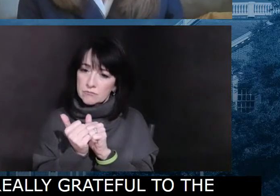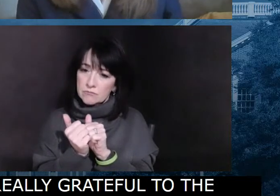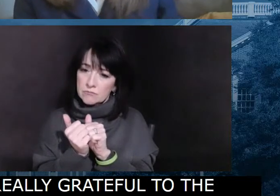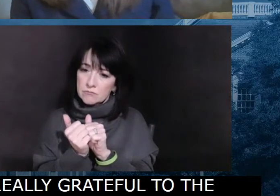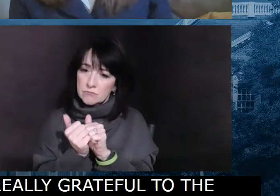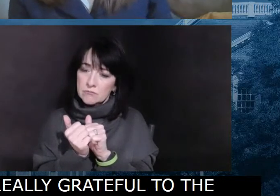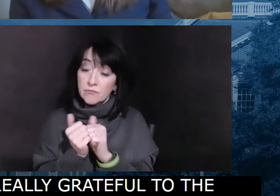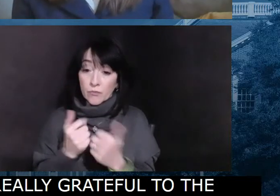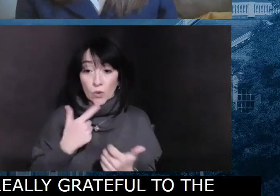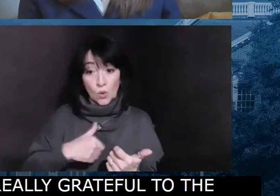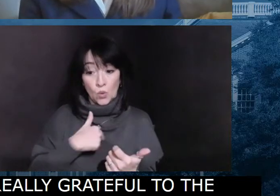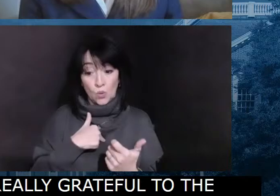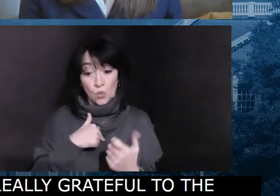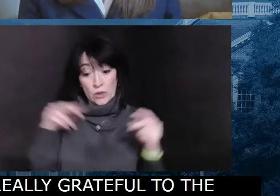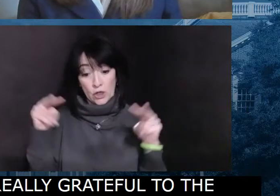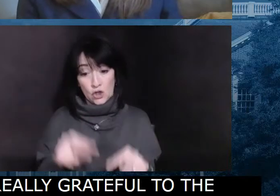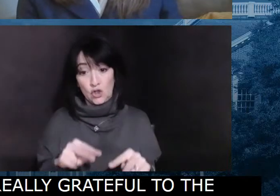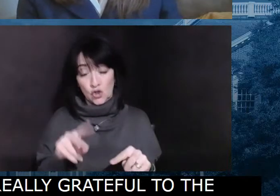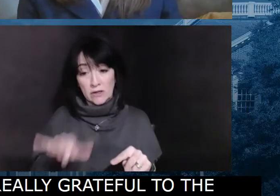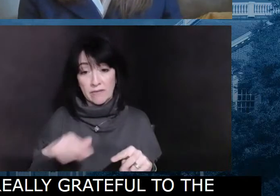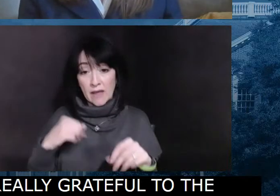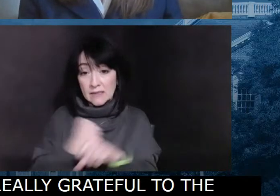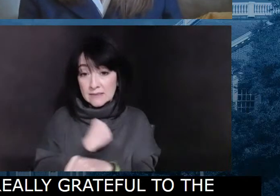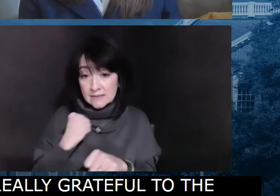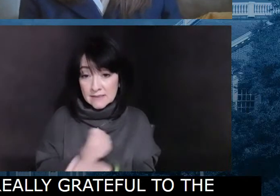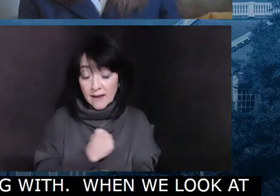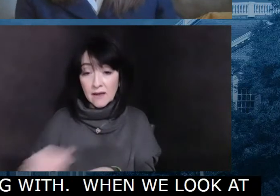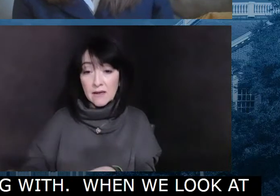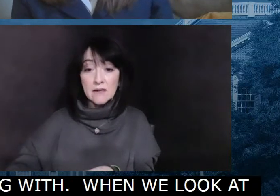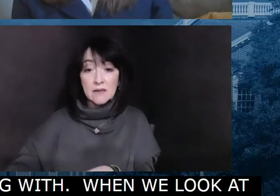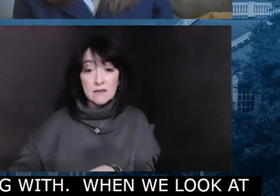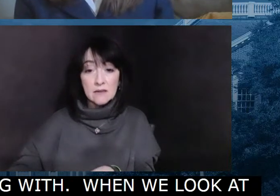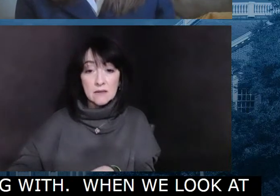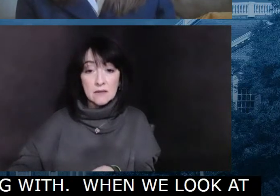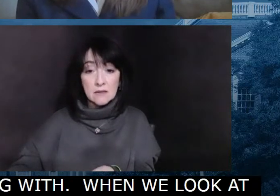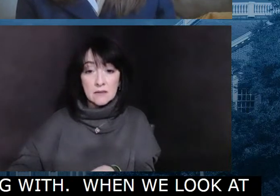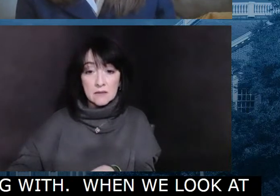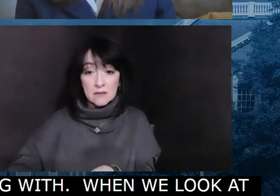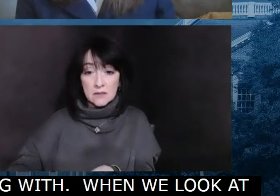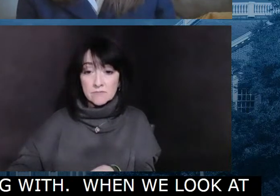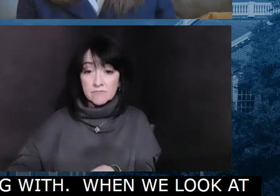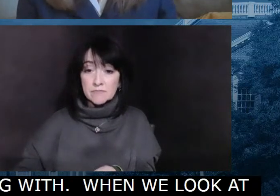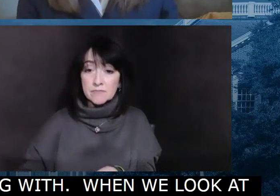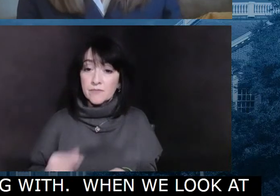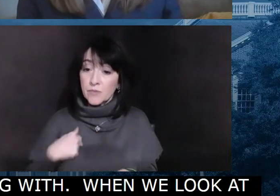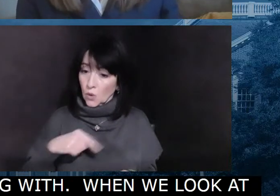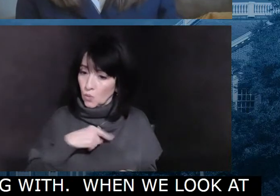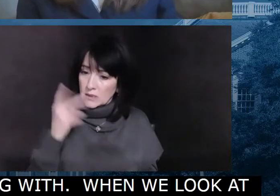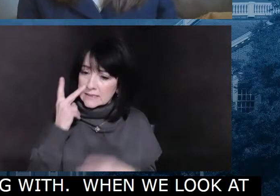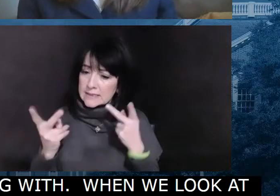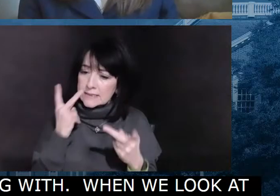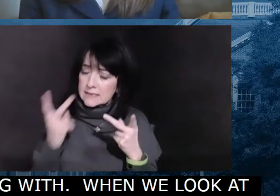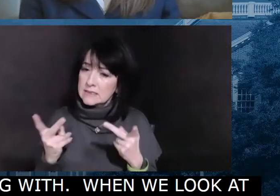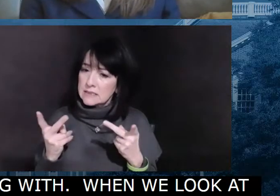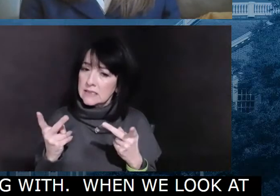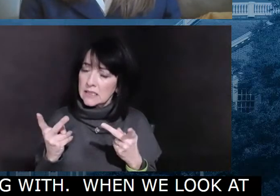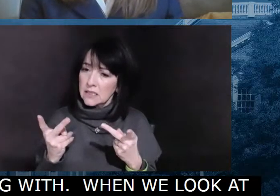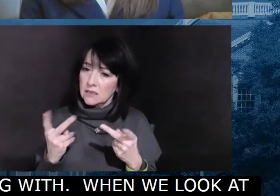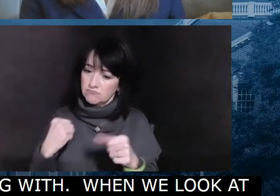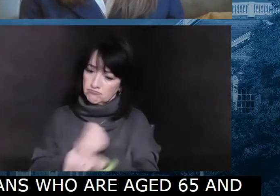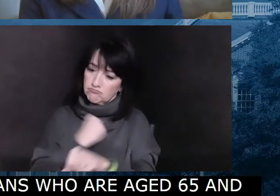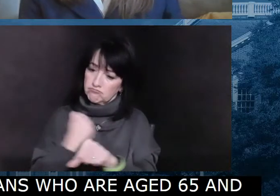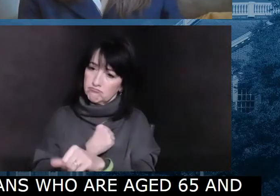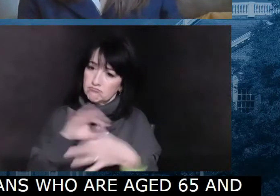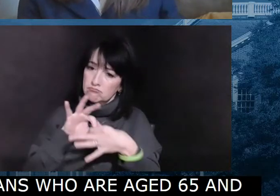When we look at the data and we look at Delawareans who are age 65 and up, about